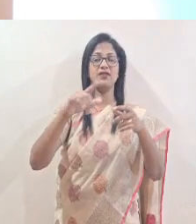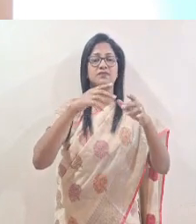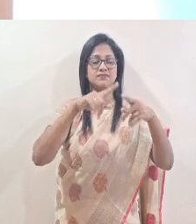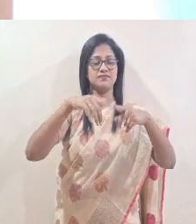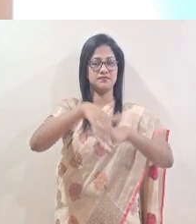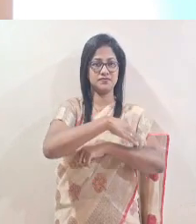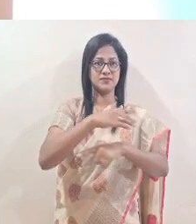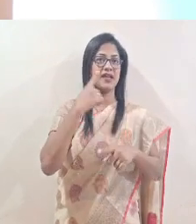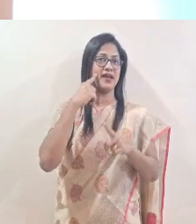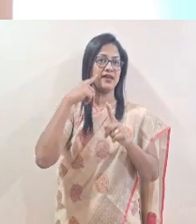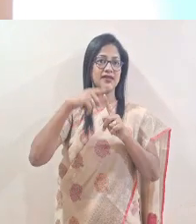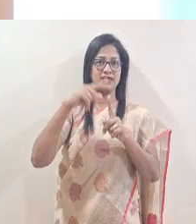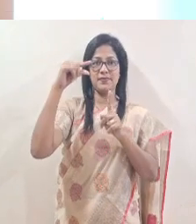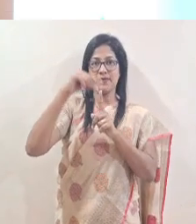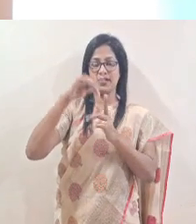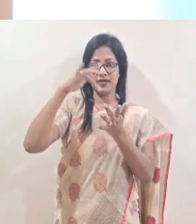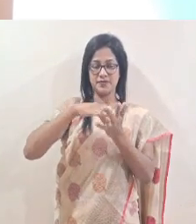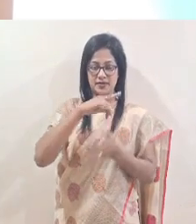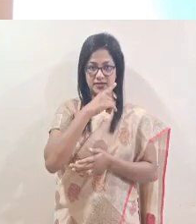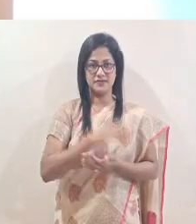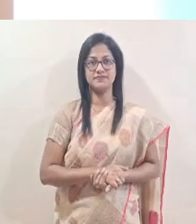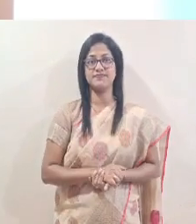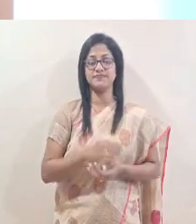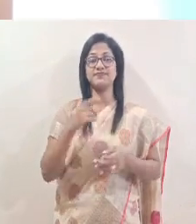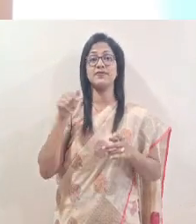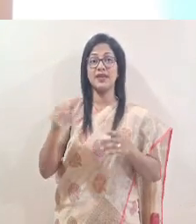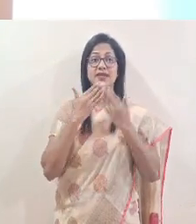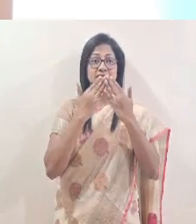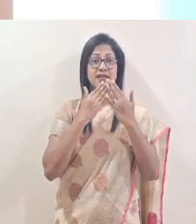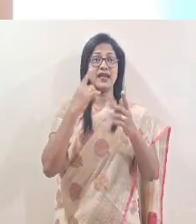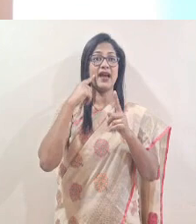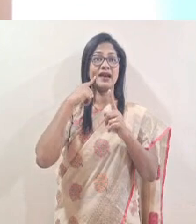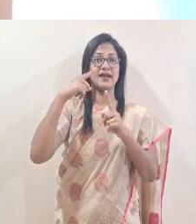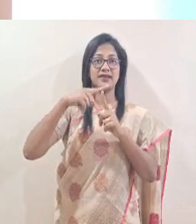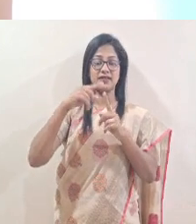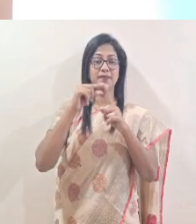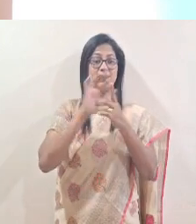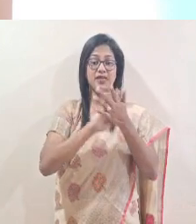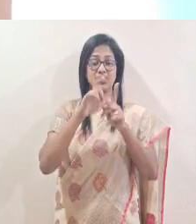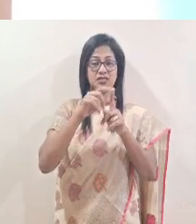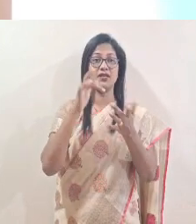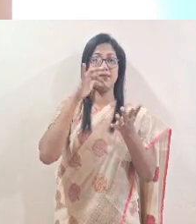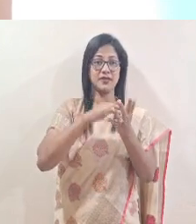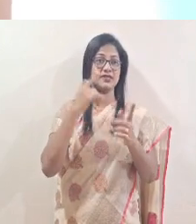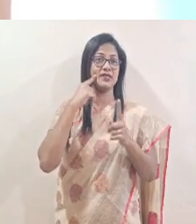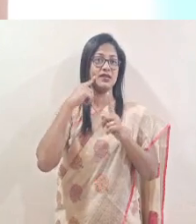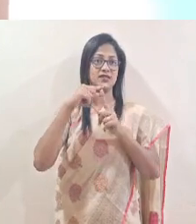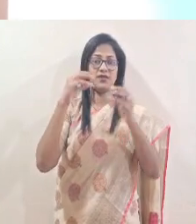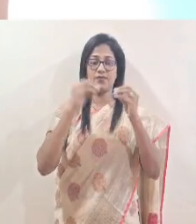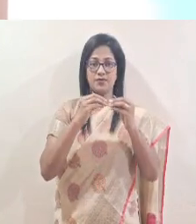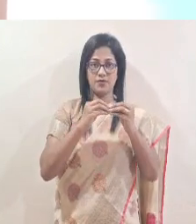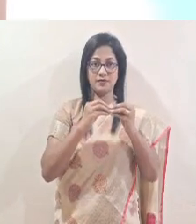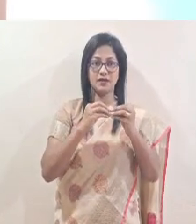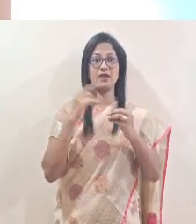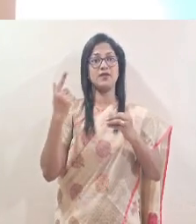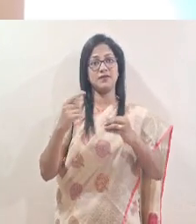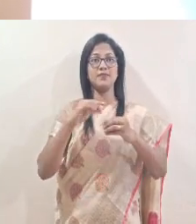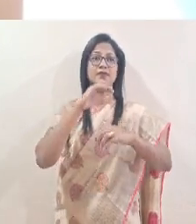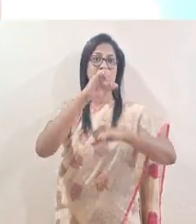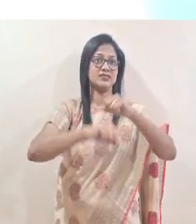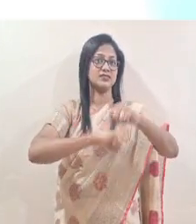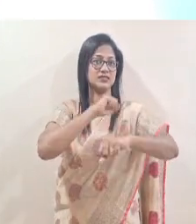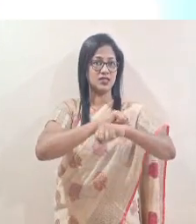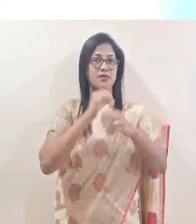Palakkad. Professor Bhavatrathan has done his PhD from IIT Bombay and a postdoc at Future Urban Mobility Group in